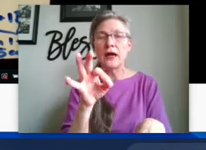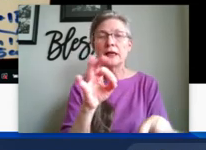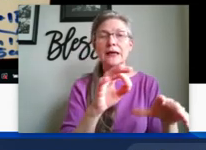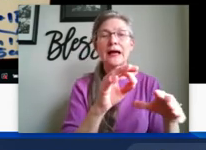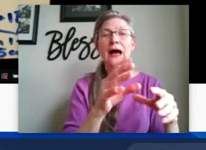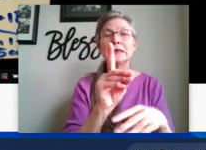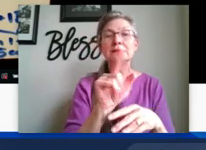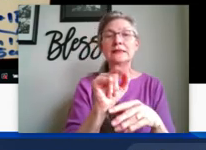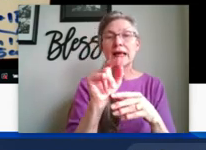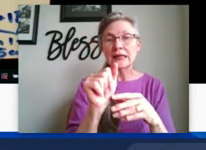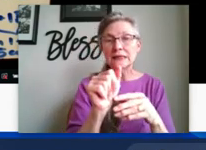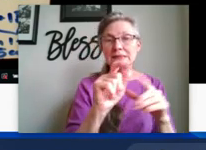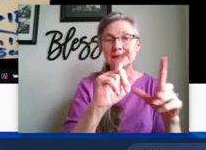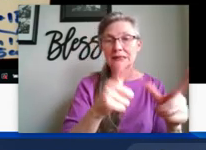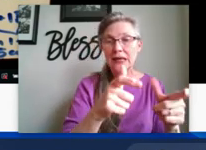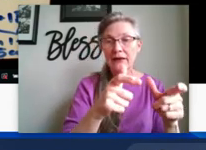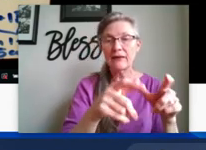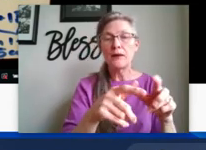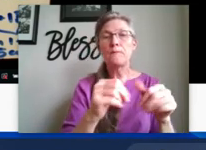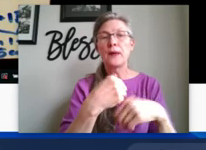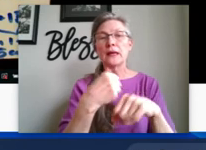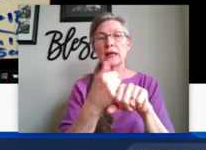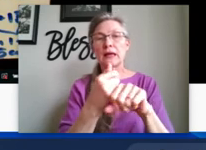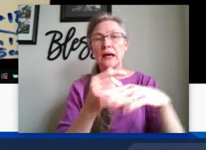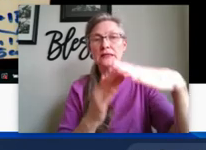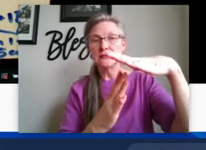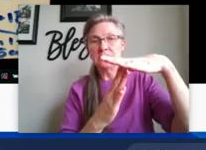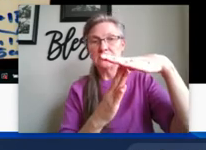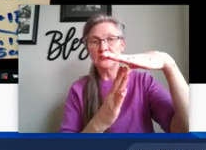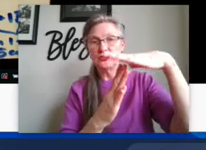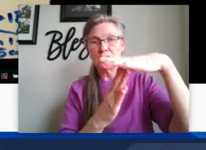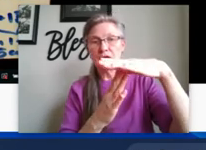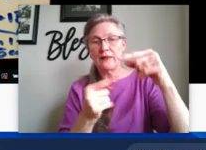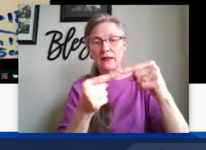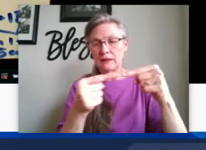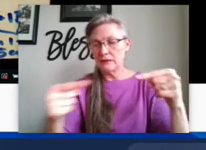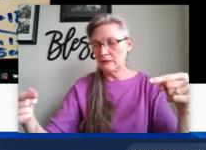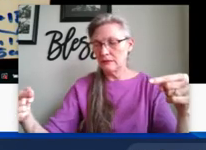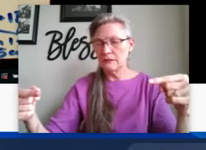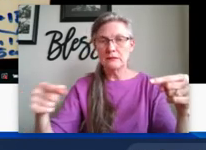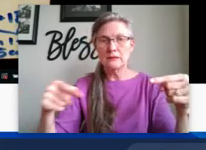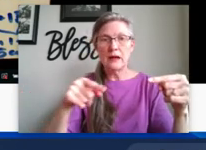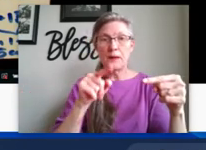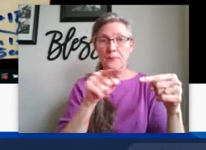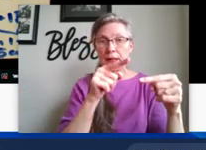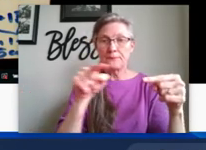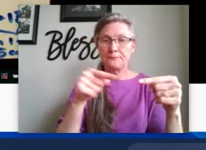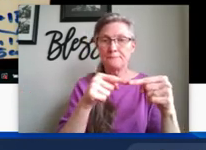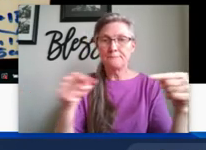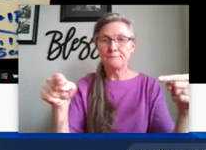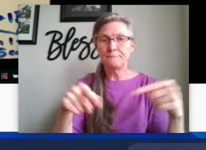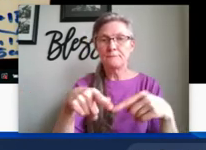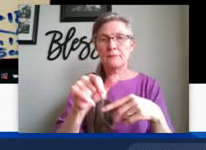a t-chart, and then a line plot, all on your own today,